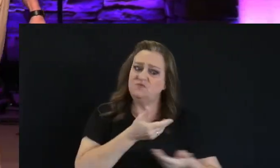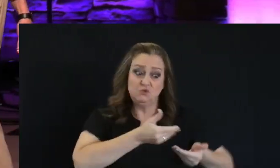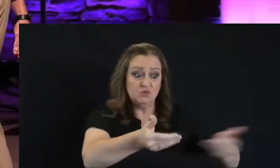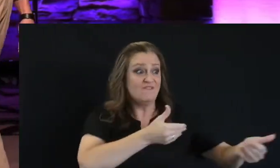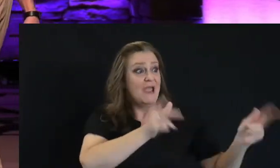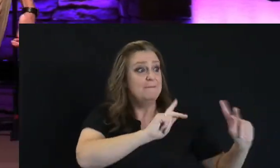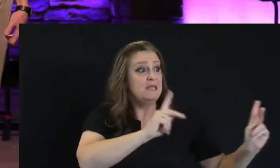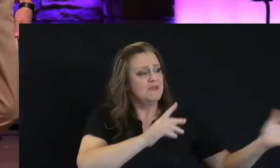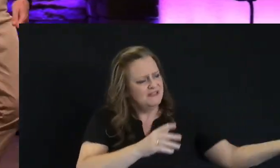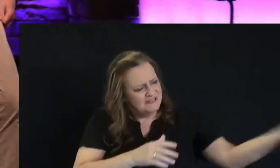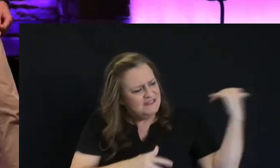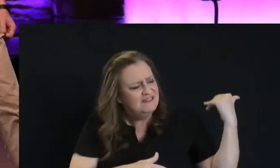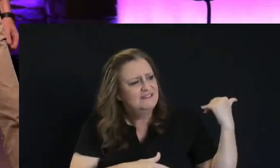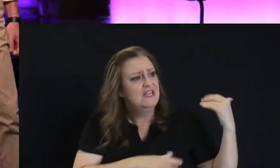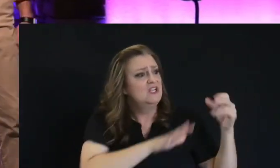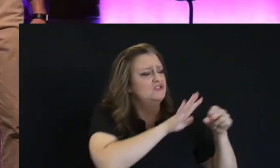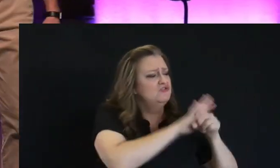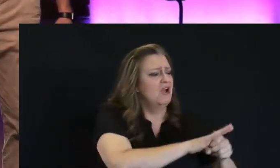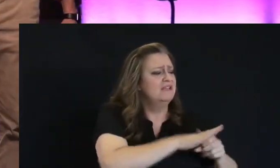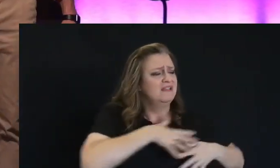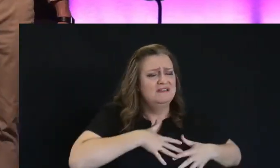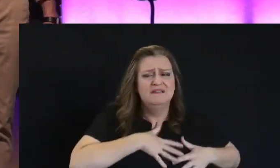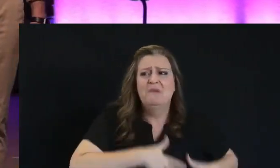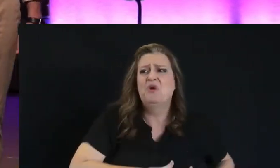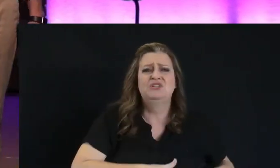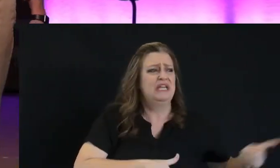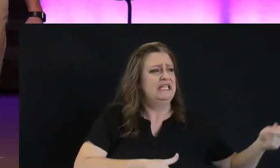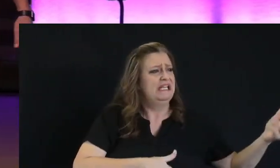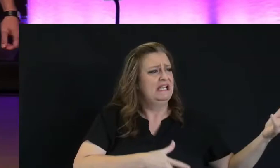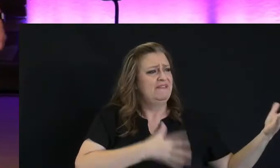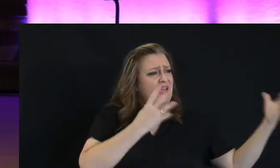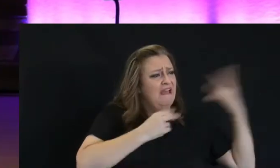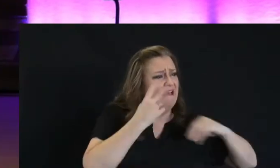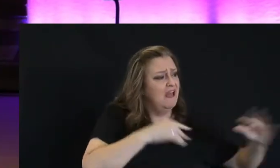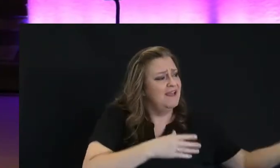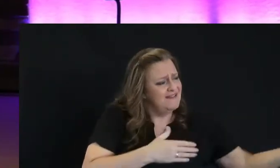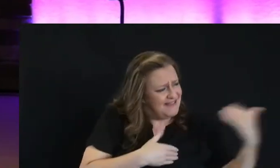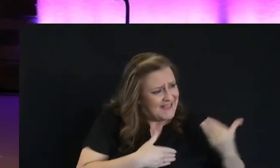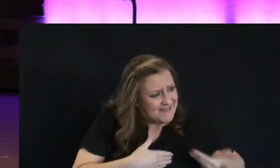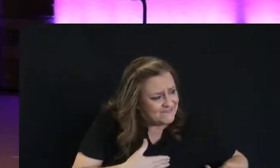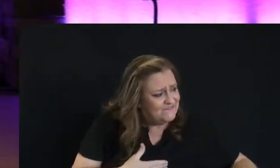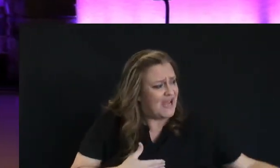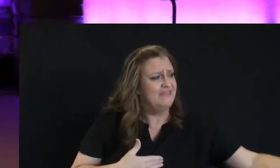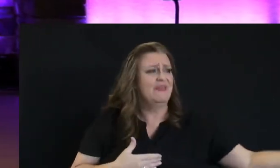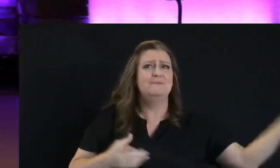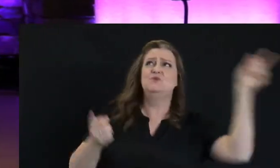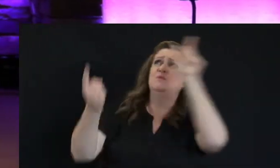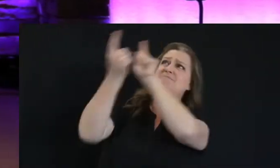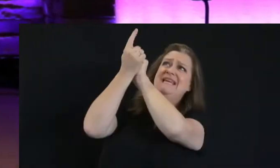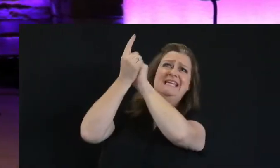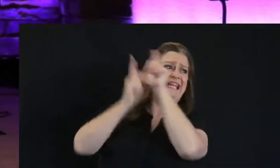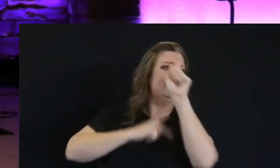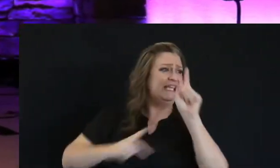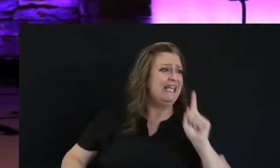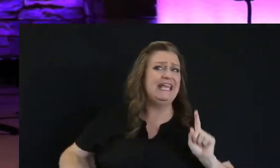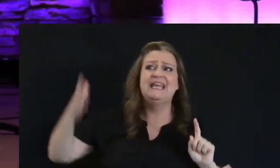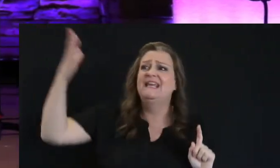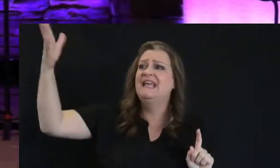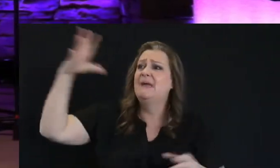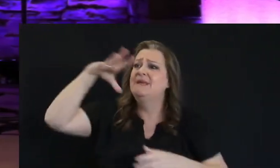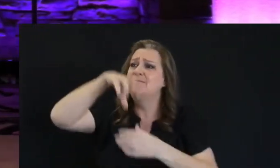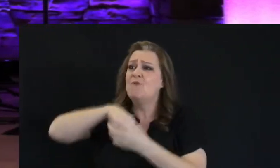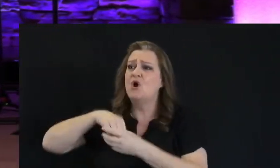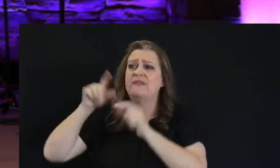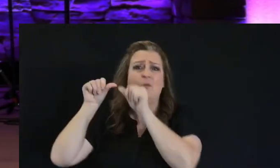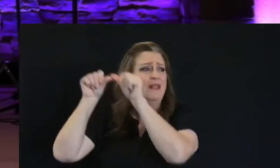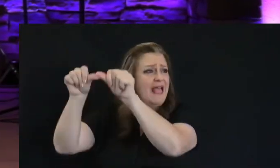of the stress and depression that this world has to offer and invite them into a king, to meet the king and be a part of a kingdom that's going to last forever, that's